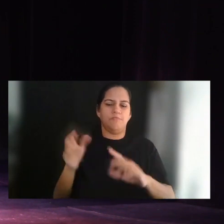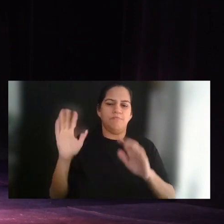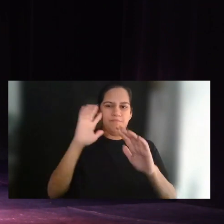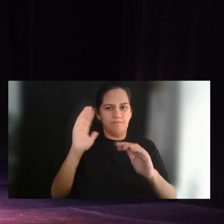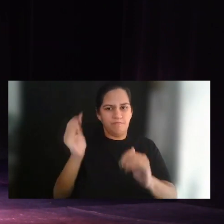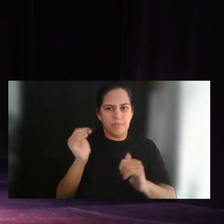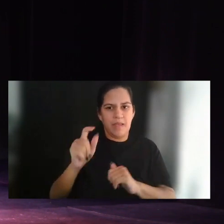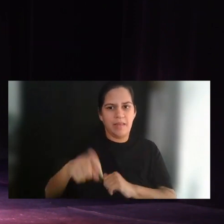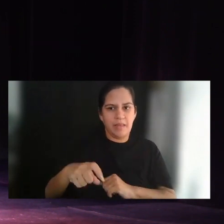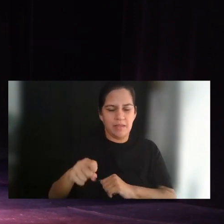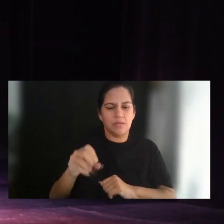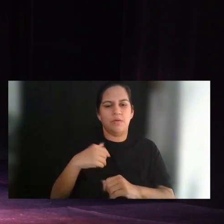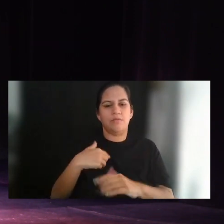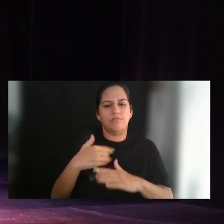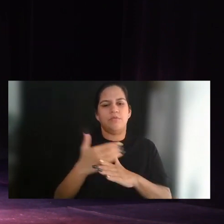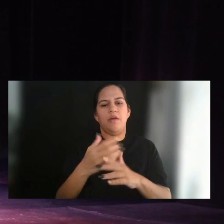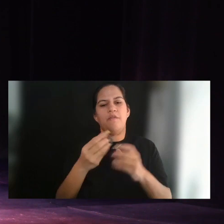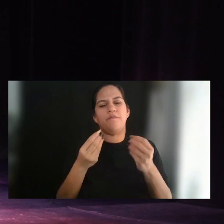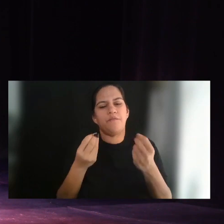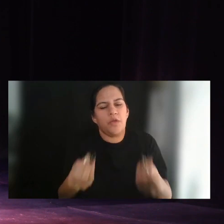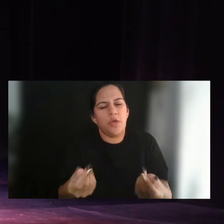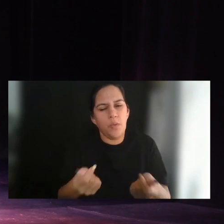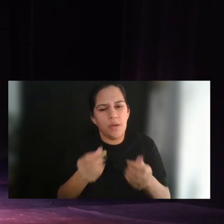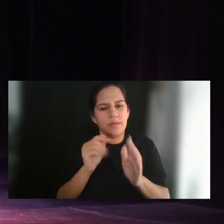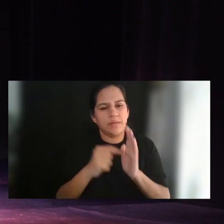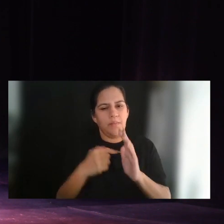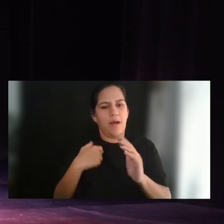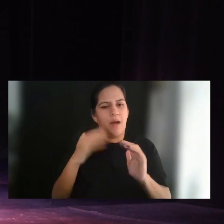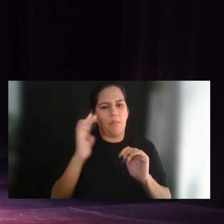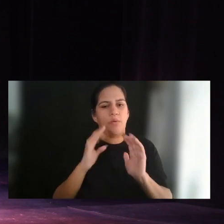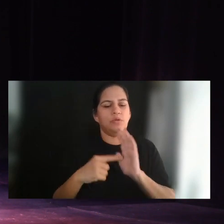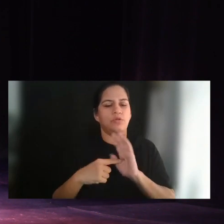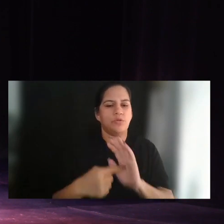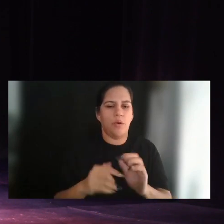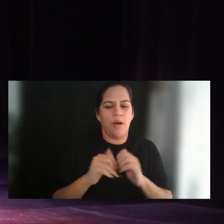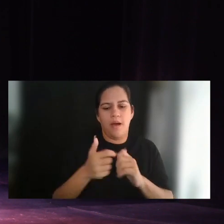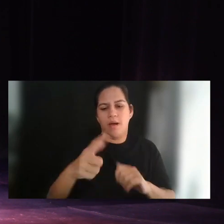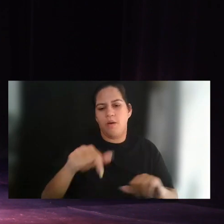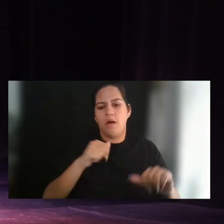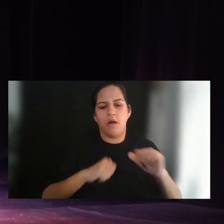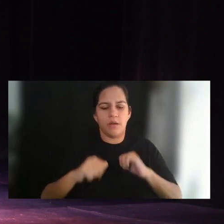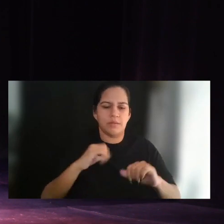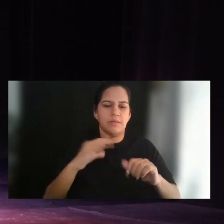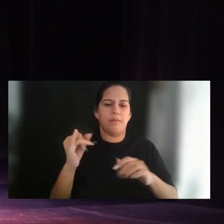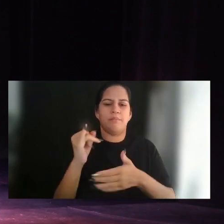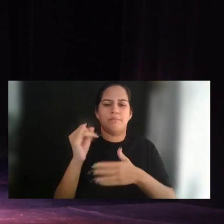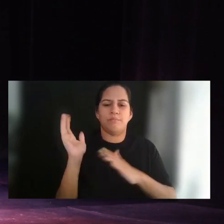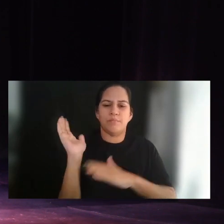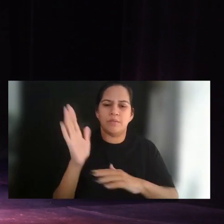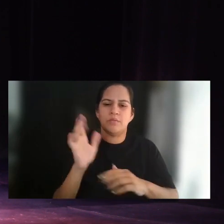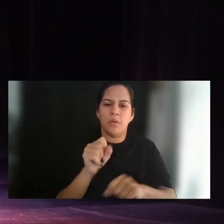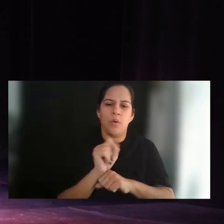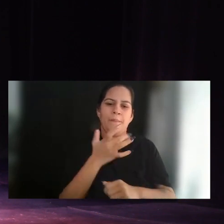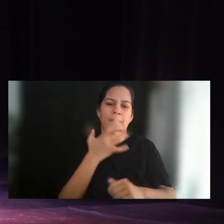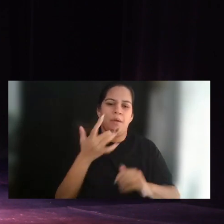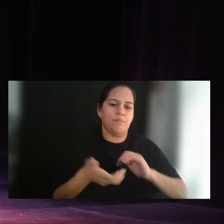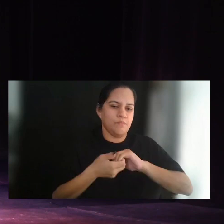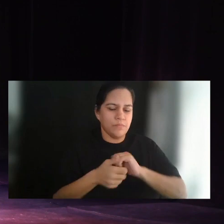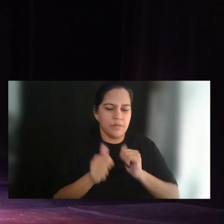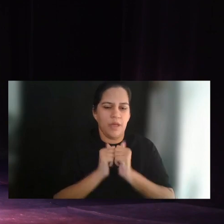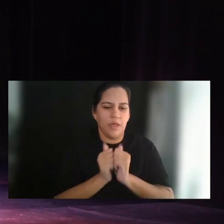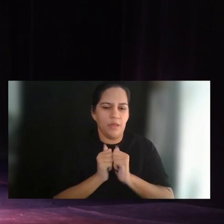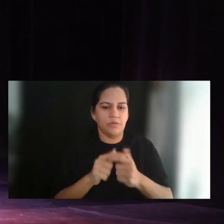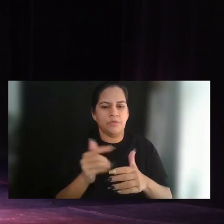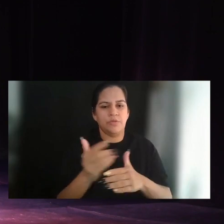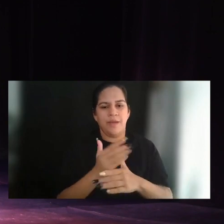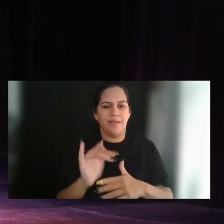few examples that I hope will show how artists and presenters might work better together to share that knowledge and experience in order